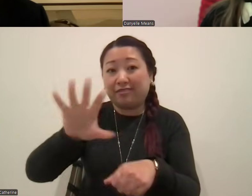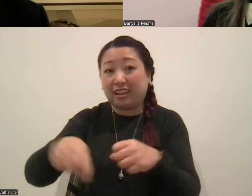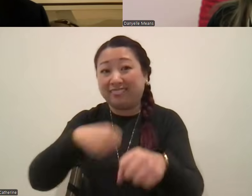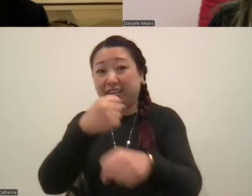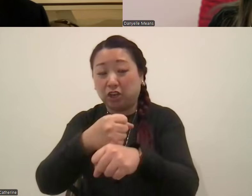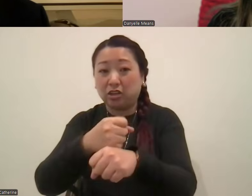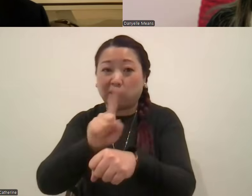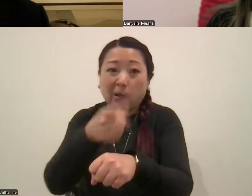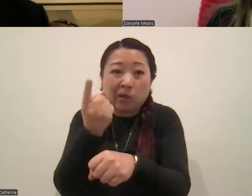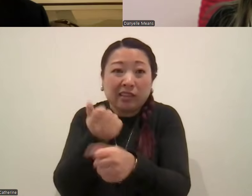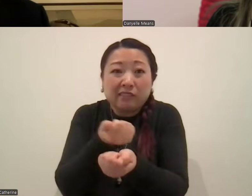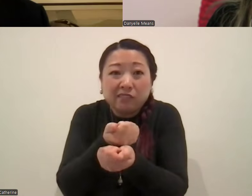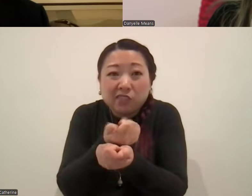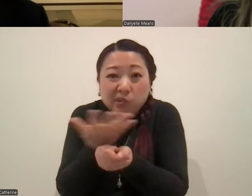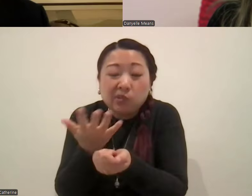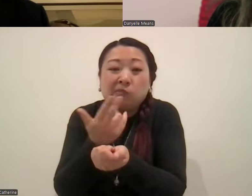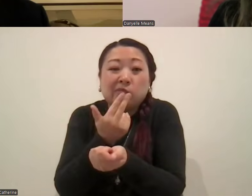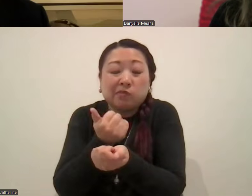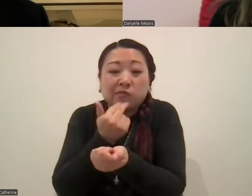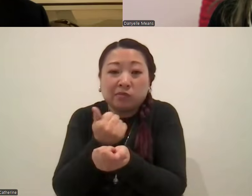of repatriations.